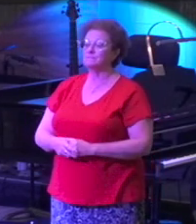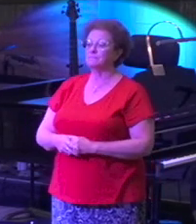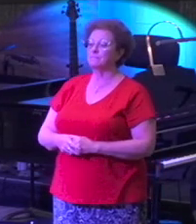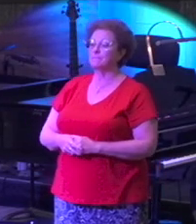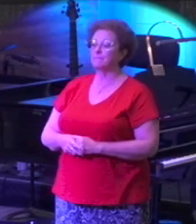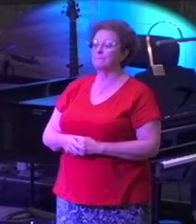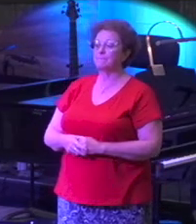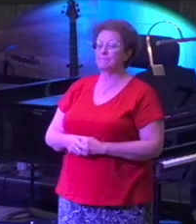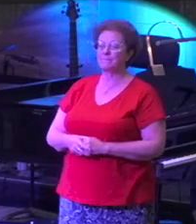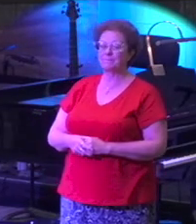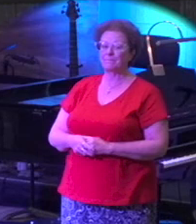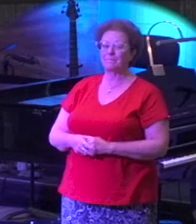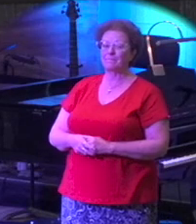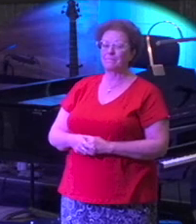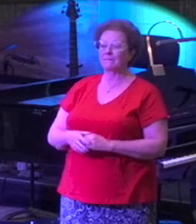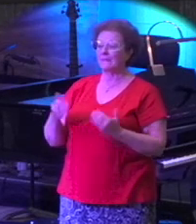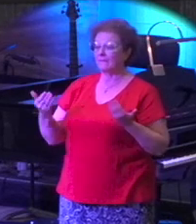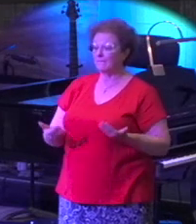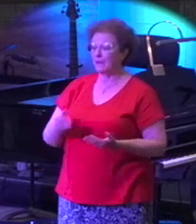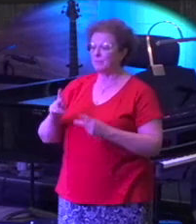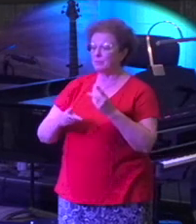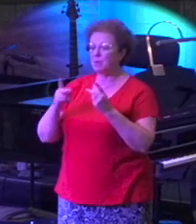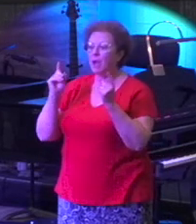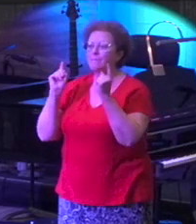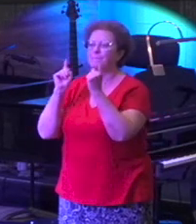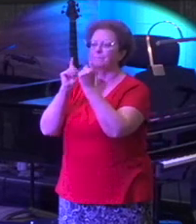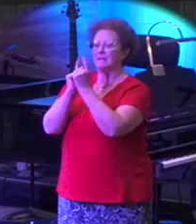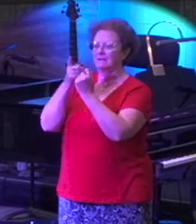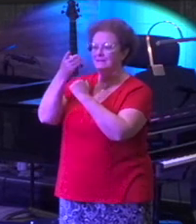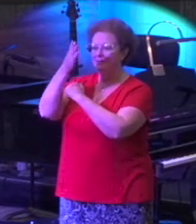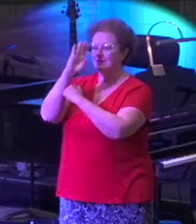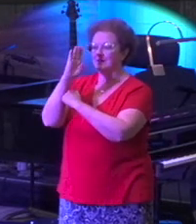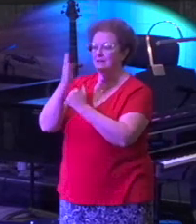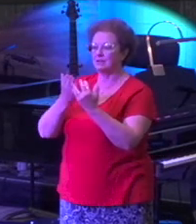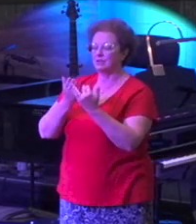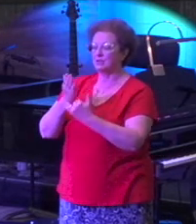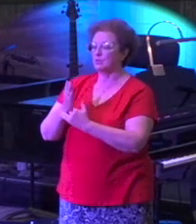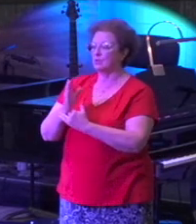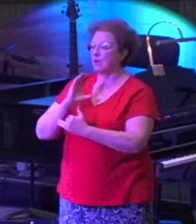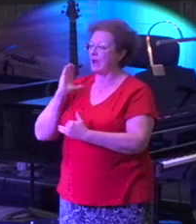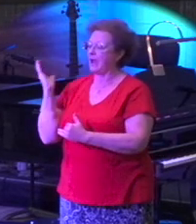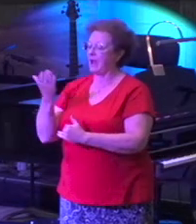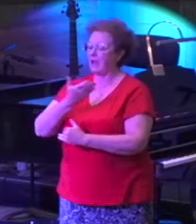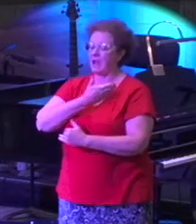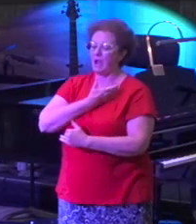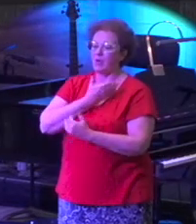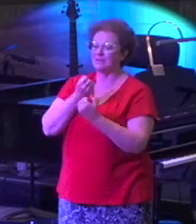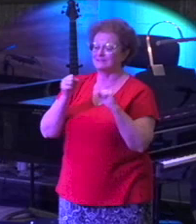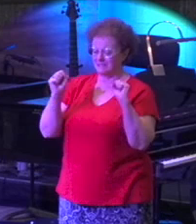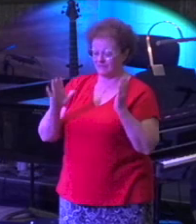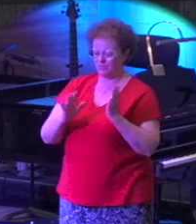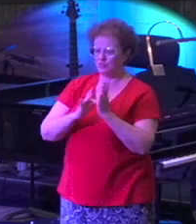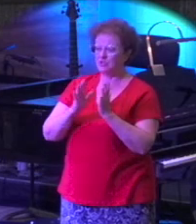him. We're inviting people to meet our God through our real big fish, Jesus. The